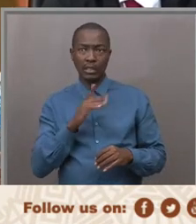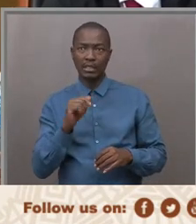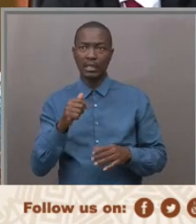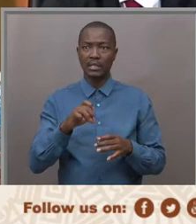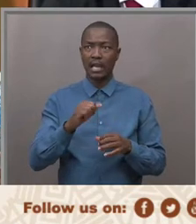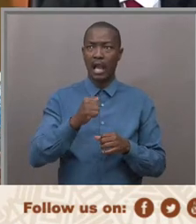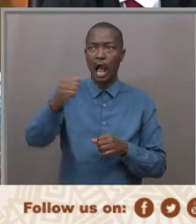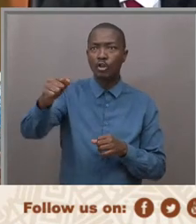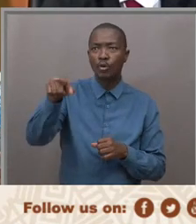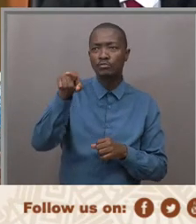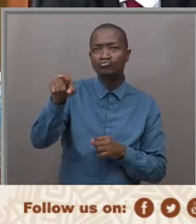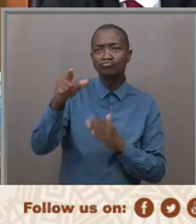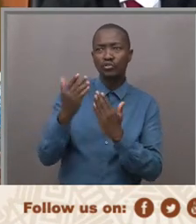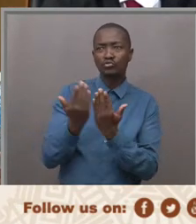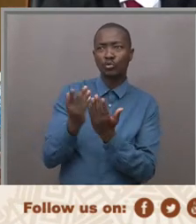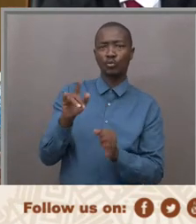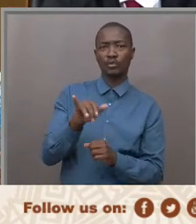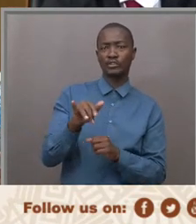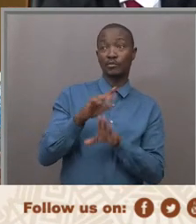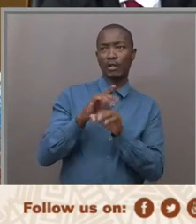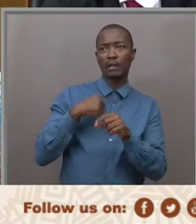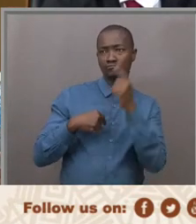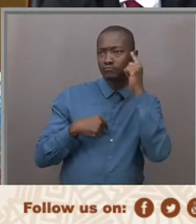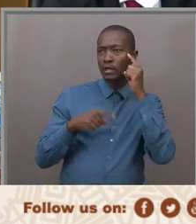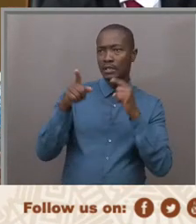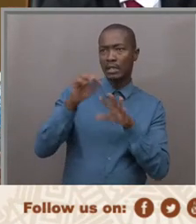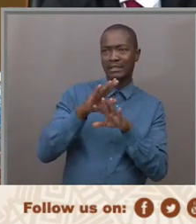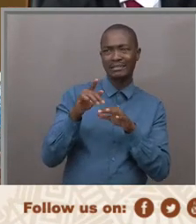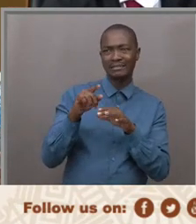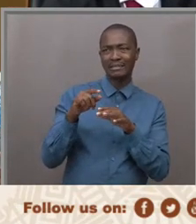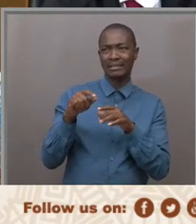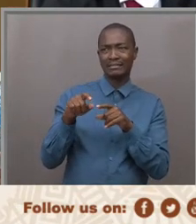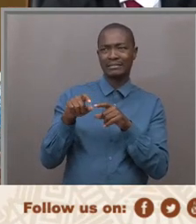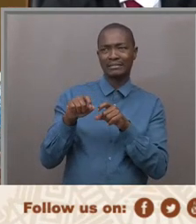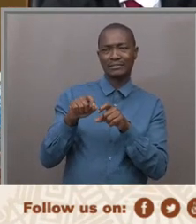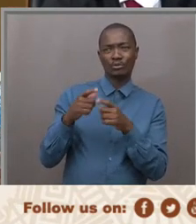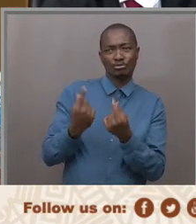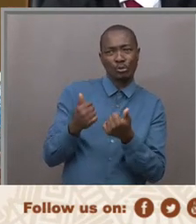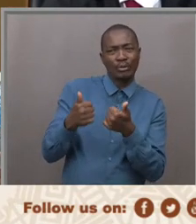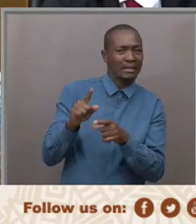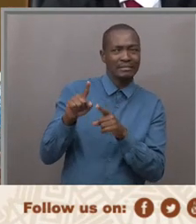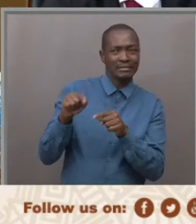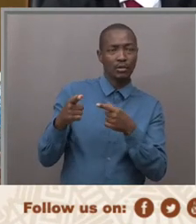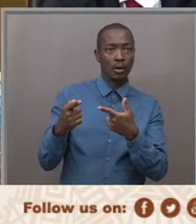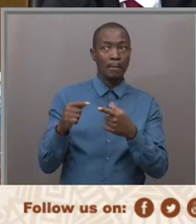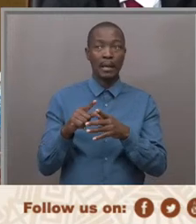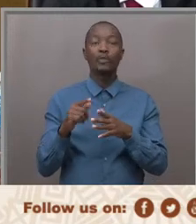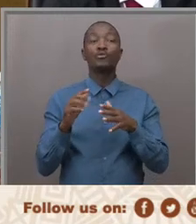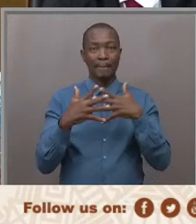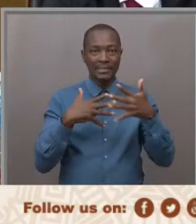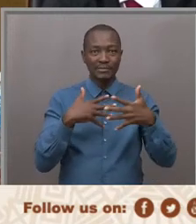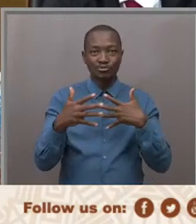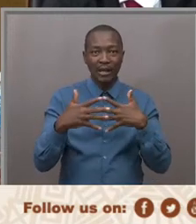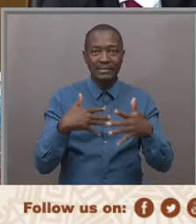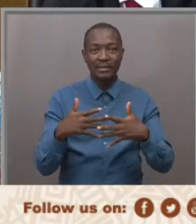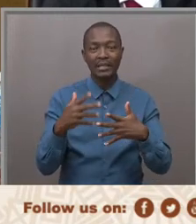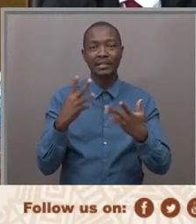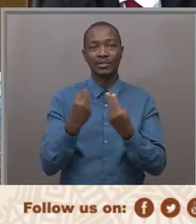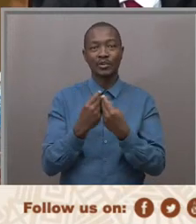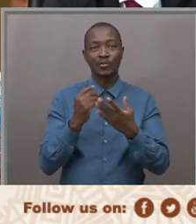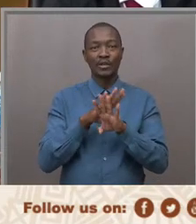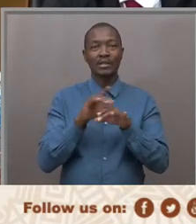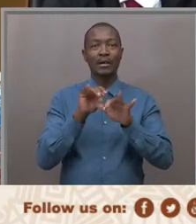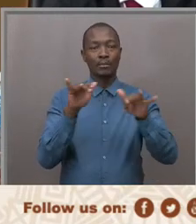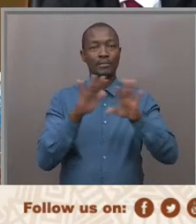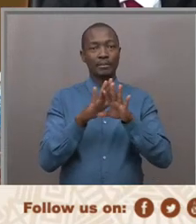allocated to a school which they think is not performing extremely well. But we have to be transparent with our citizens,